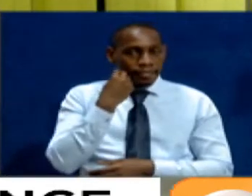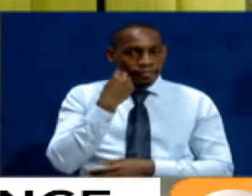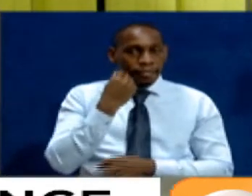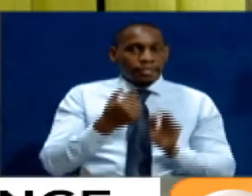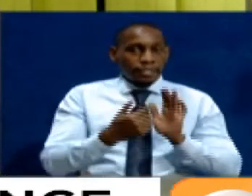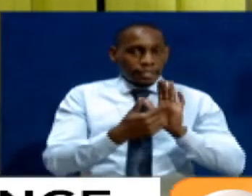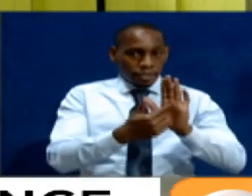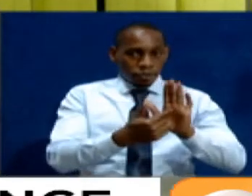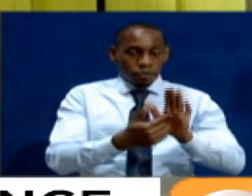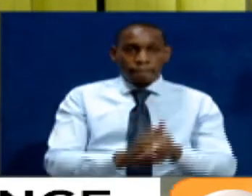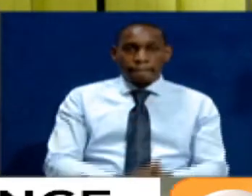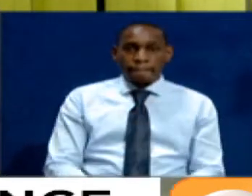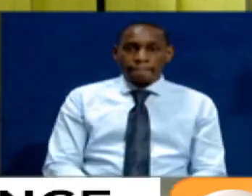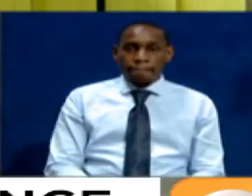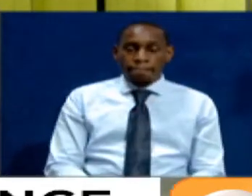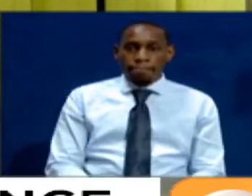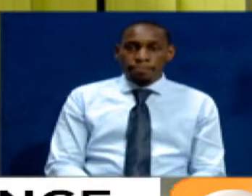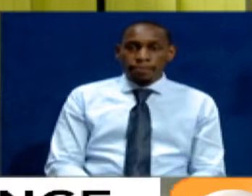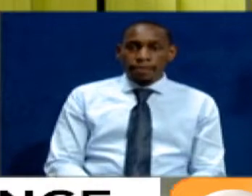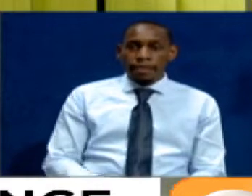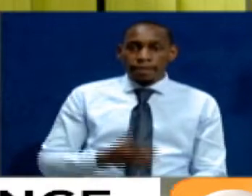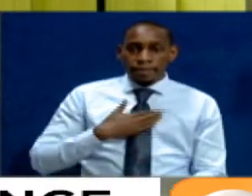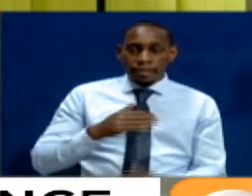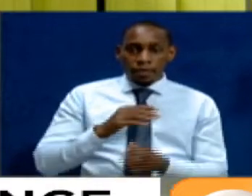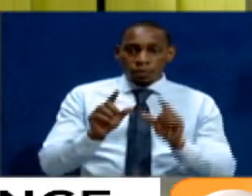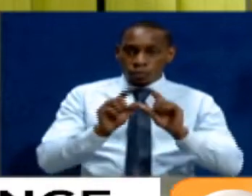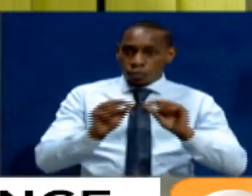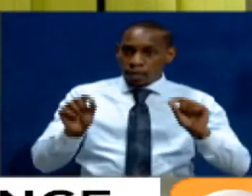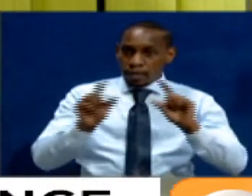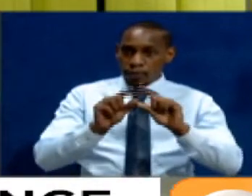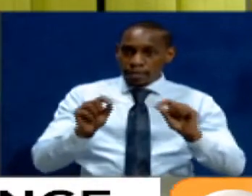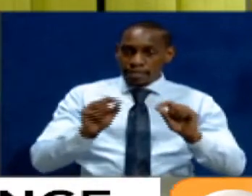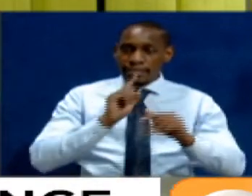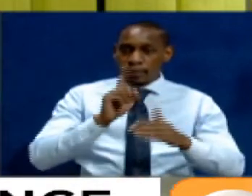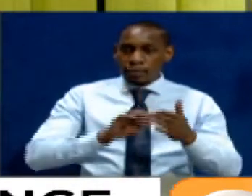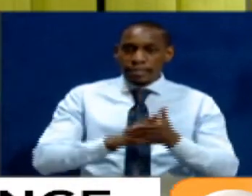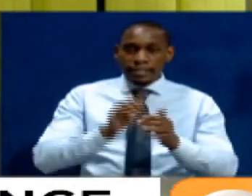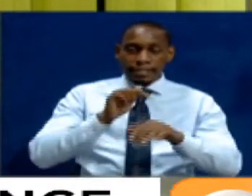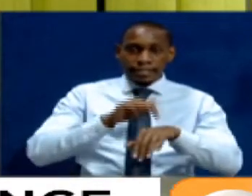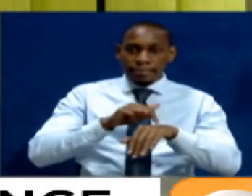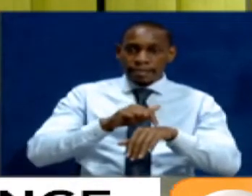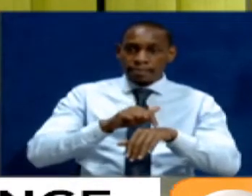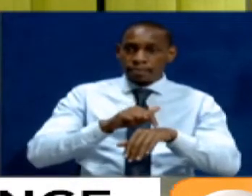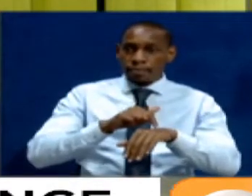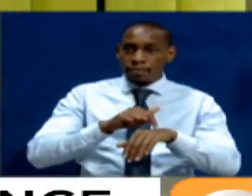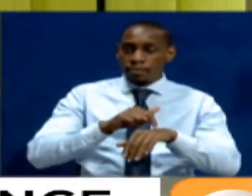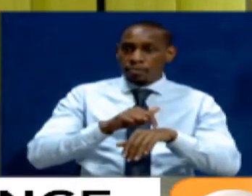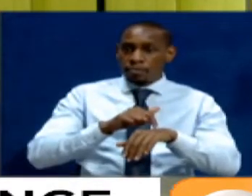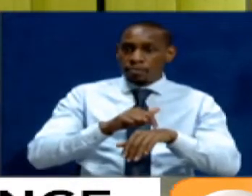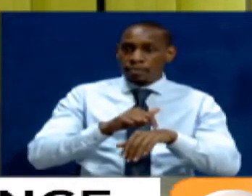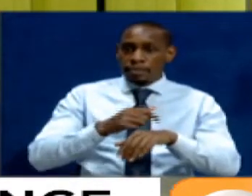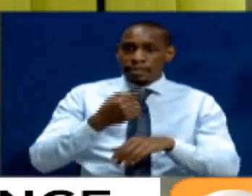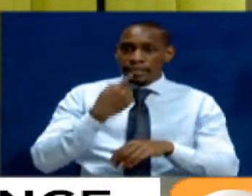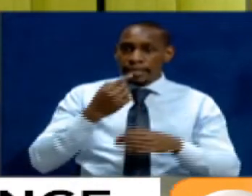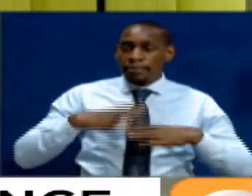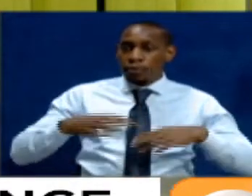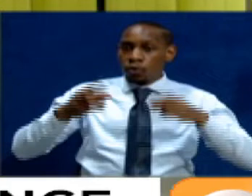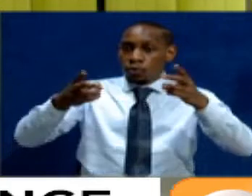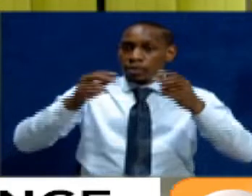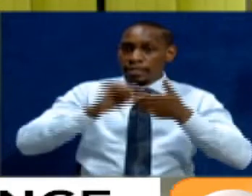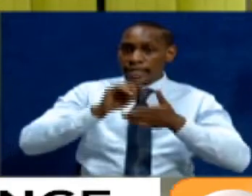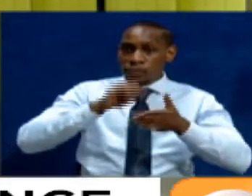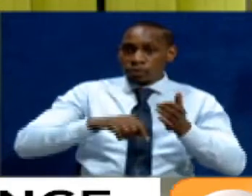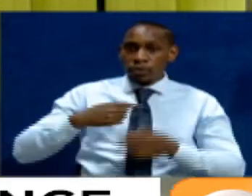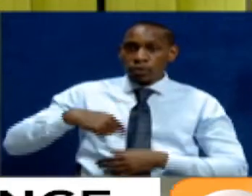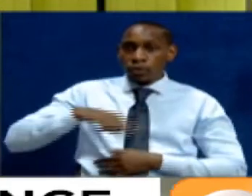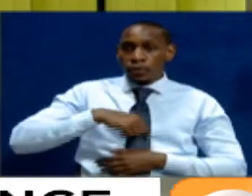virus. So, and that's why I'm saying many times to the people listening that